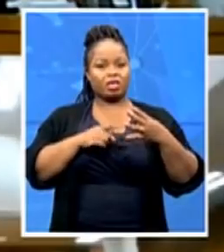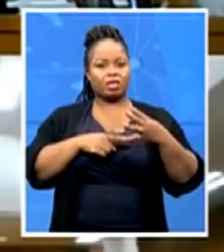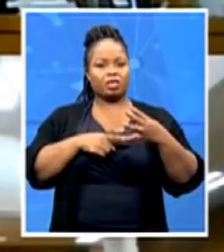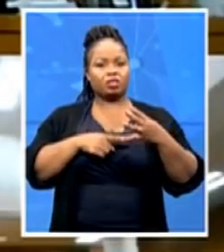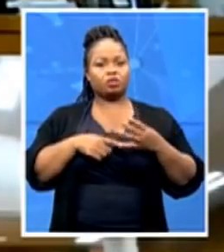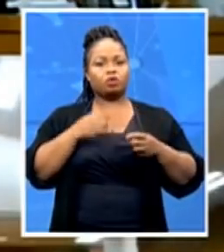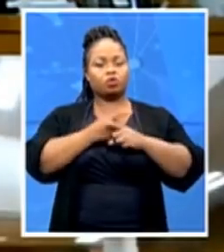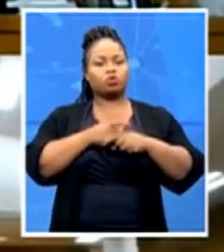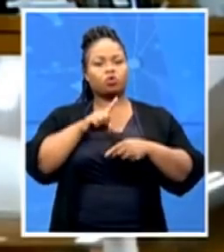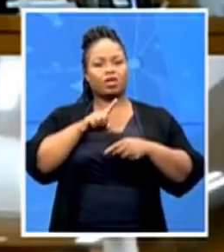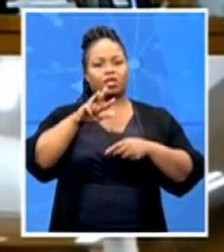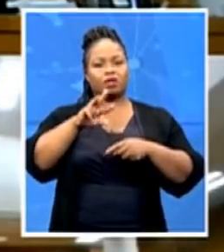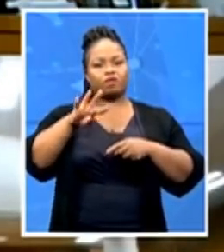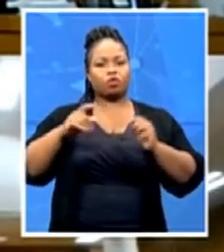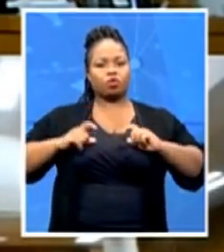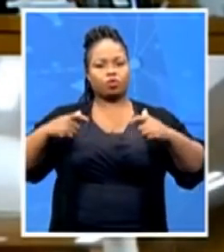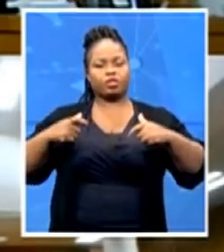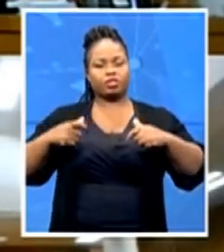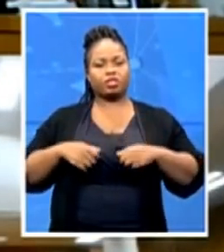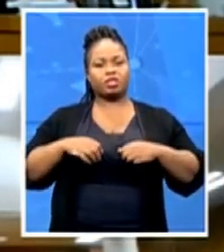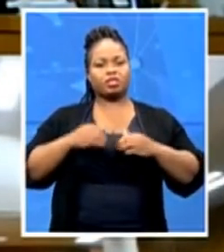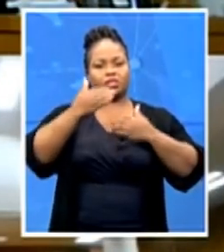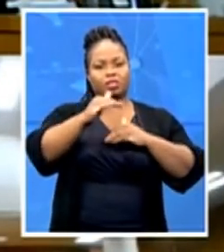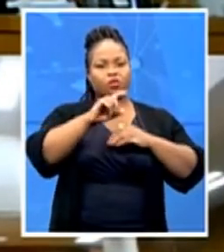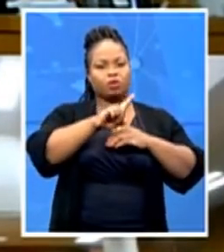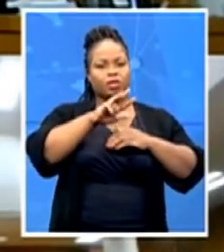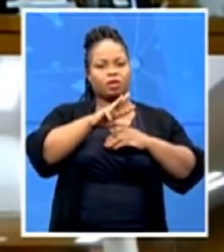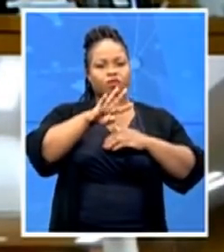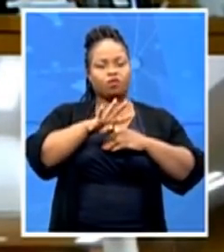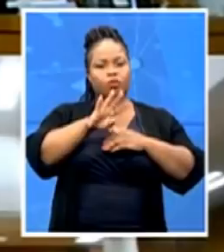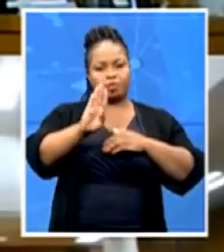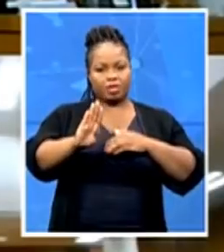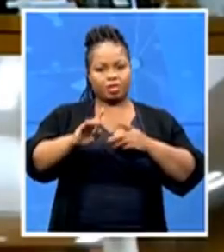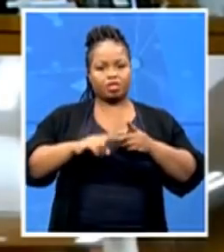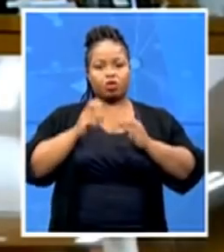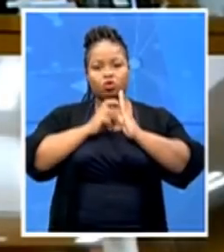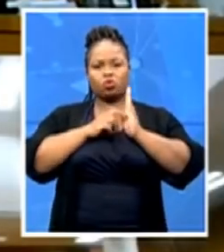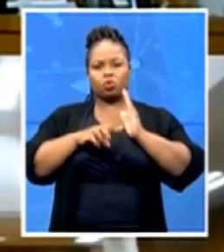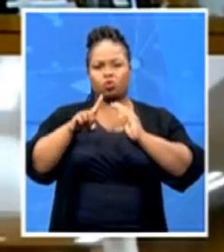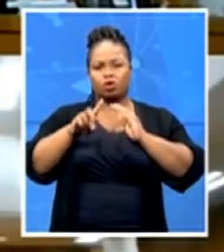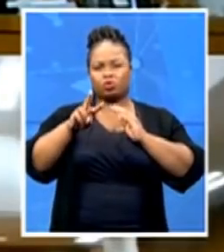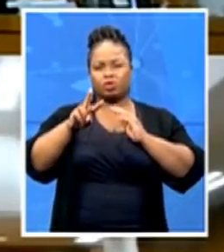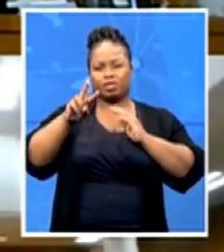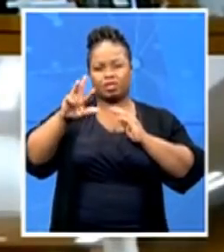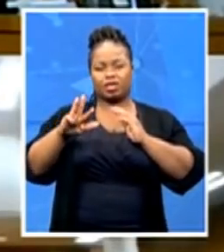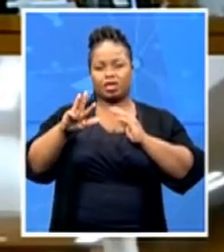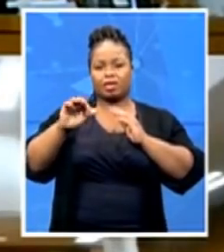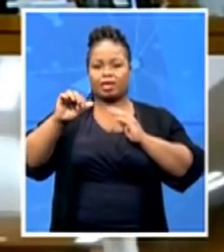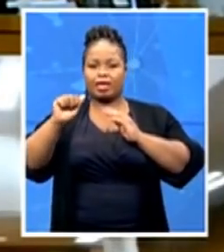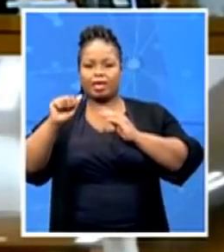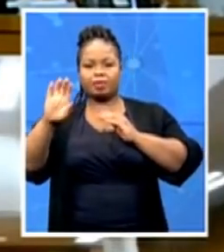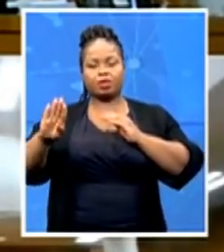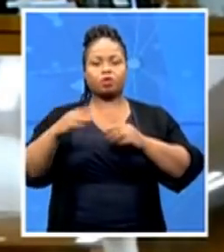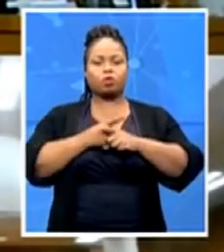Section 1941B and Rule 129AE that the office bearer has committed the misconduct or is incompetent or incapacity for the